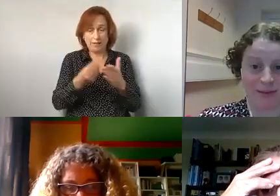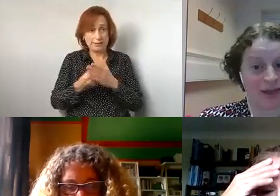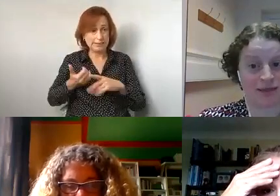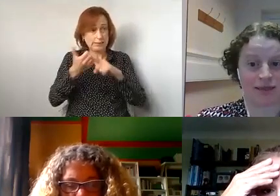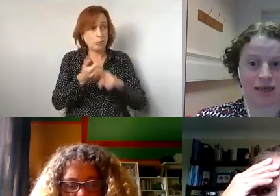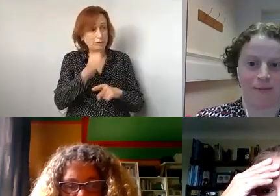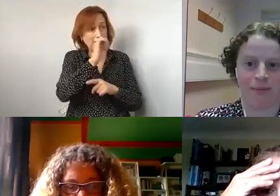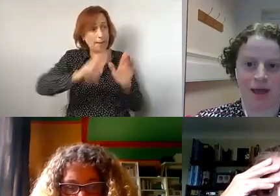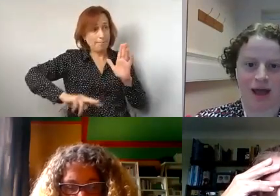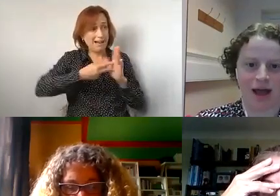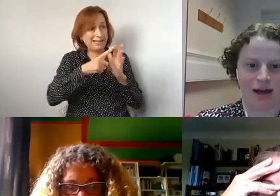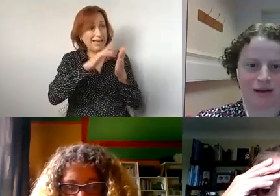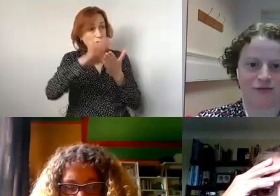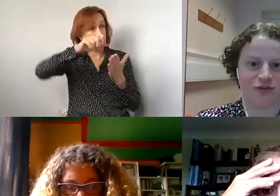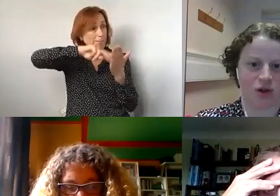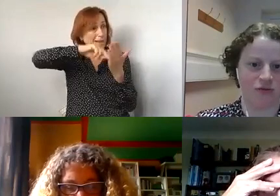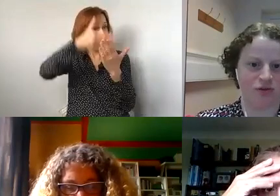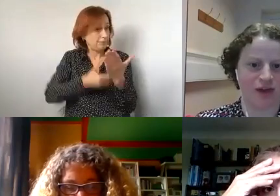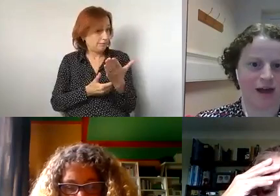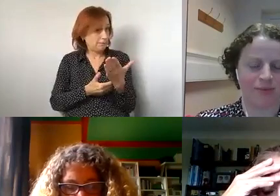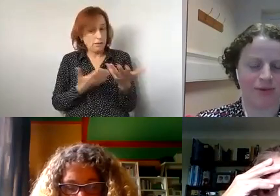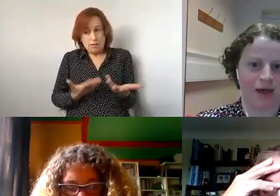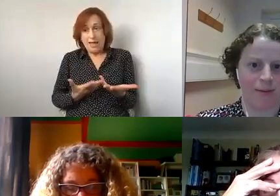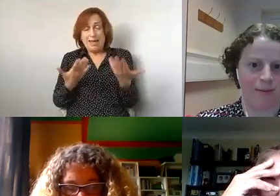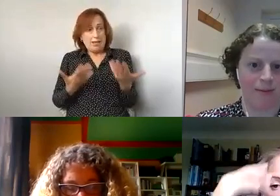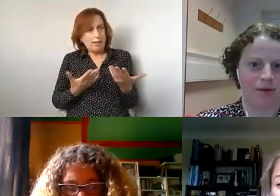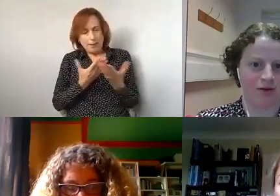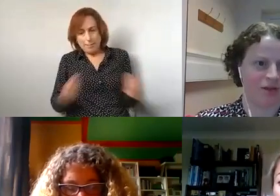EHCP plans and have just fallen through the gaps